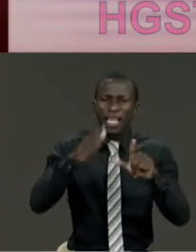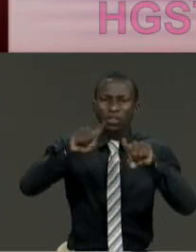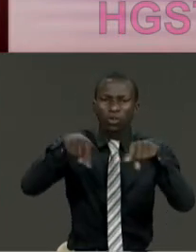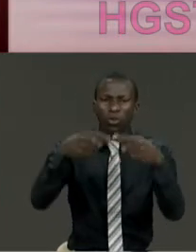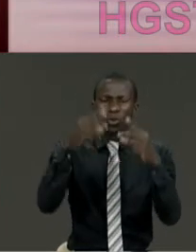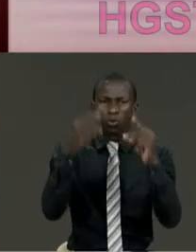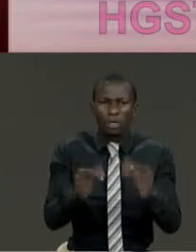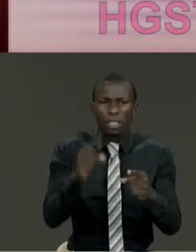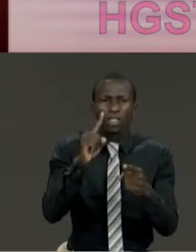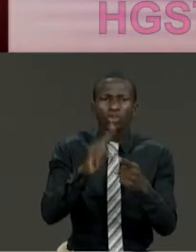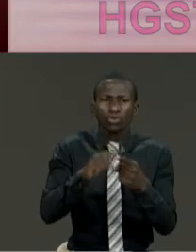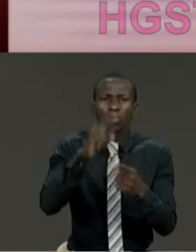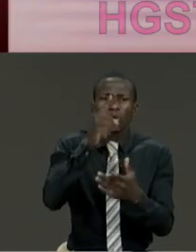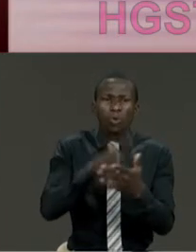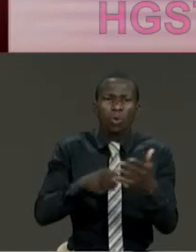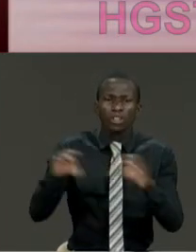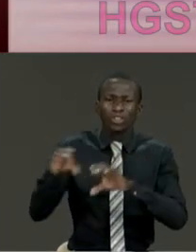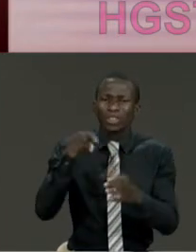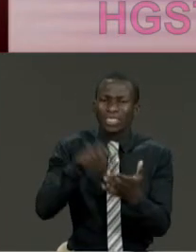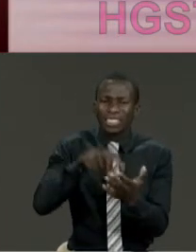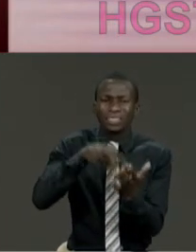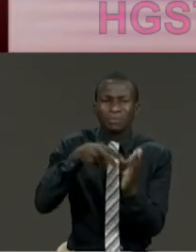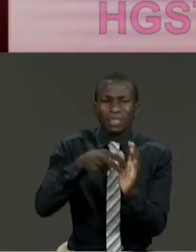does this mean. Number one,